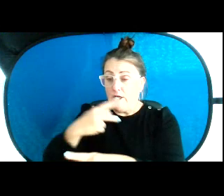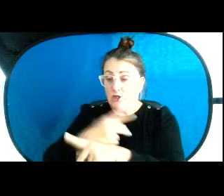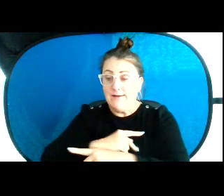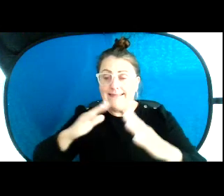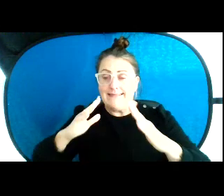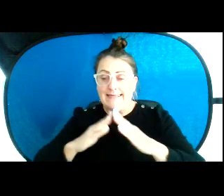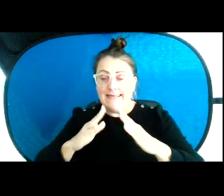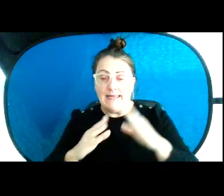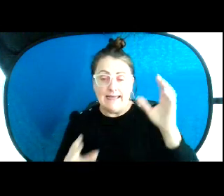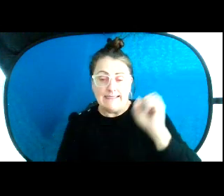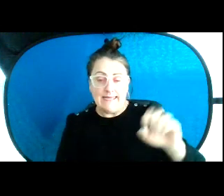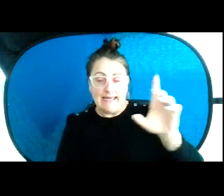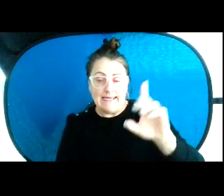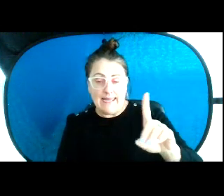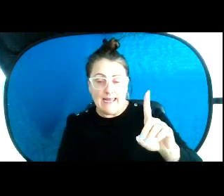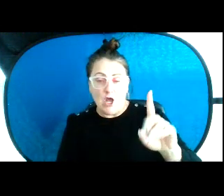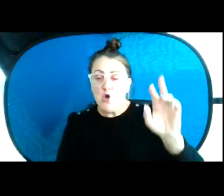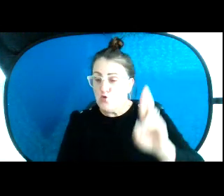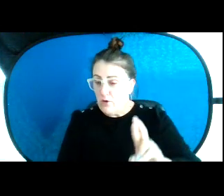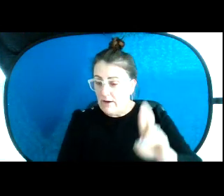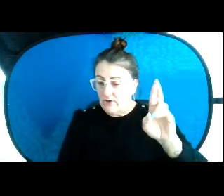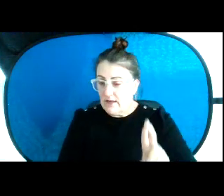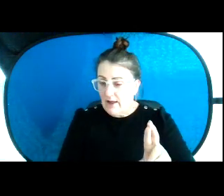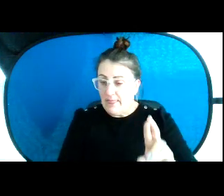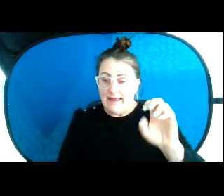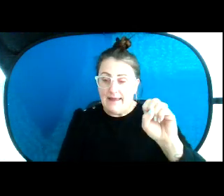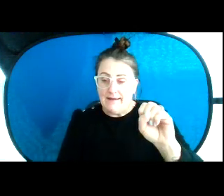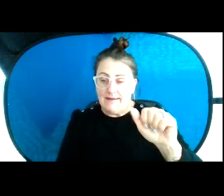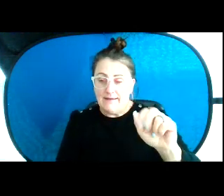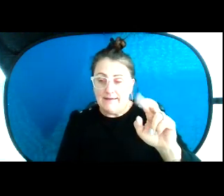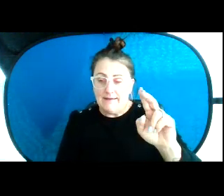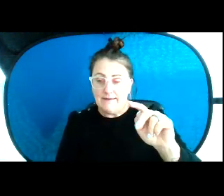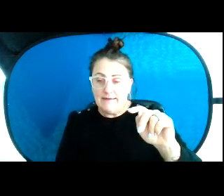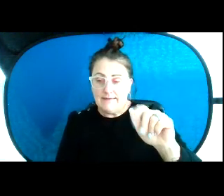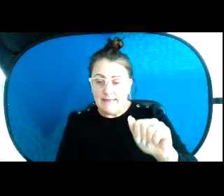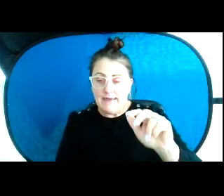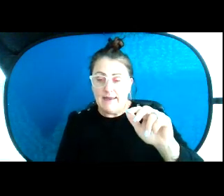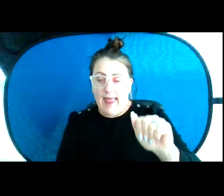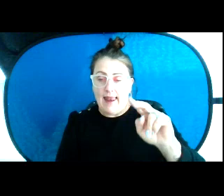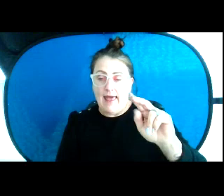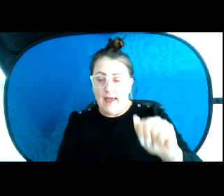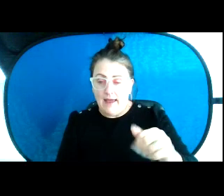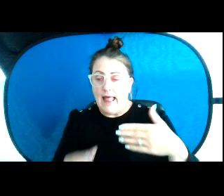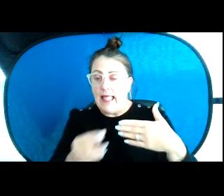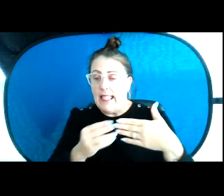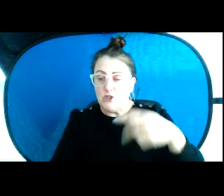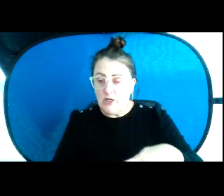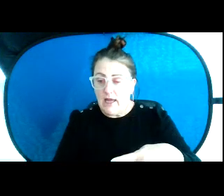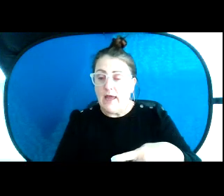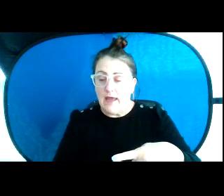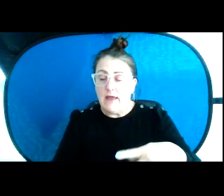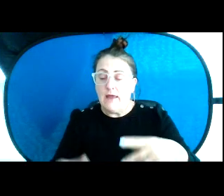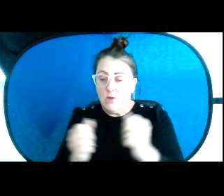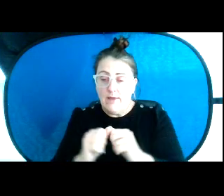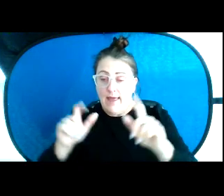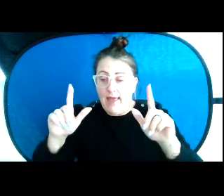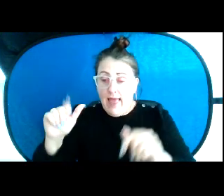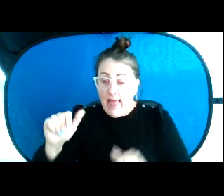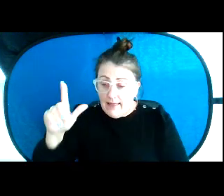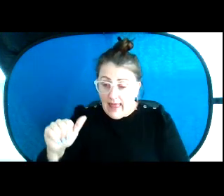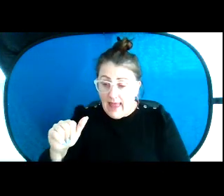Diego and city of Riverside and city of Santa Ana, and held leadership positions with the Los Angeles Homeless Service Authority